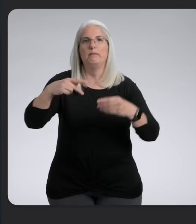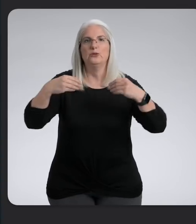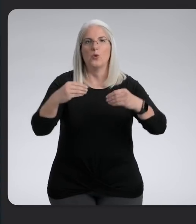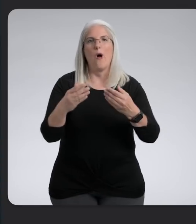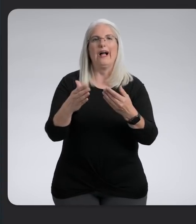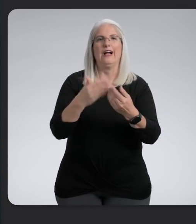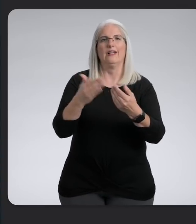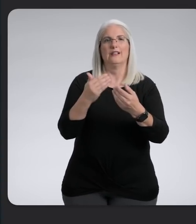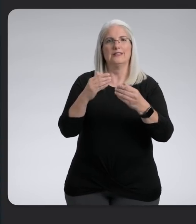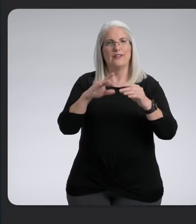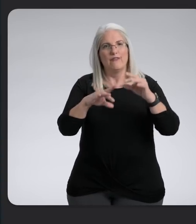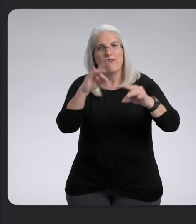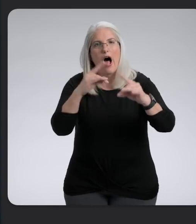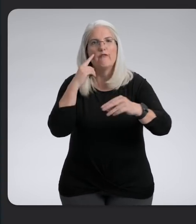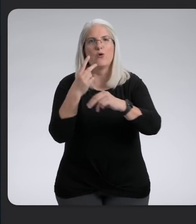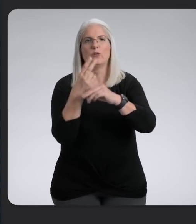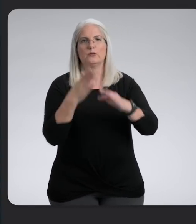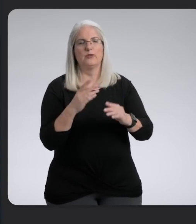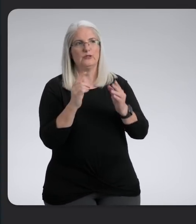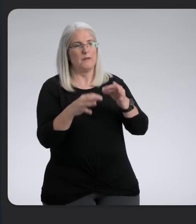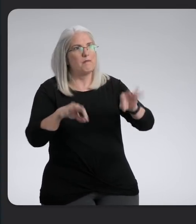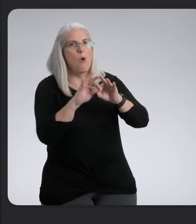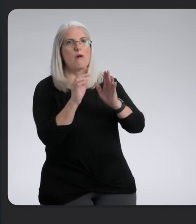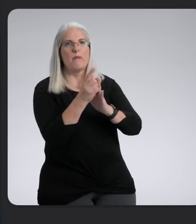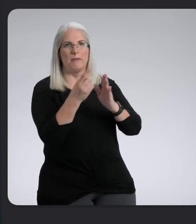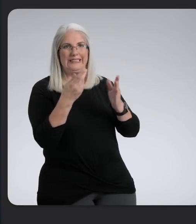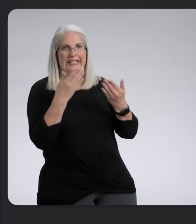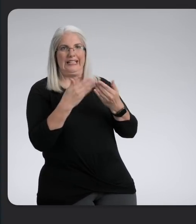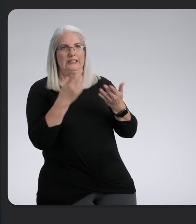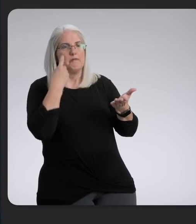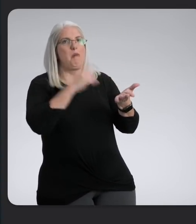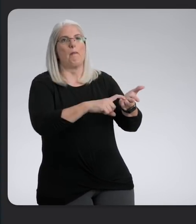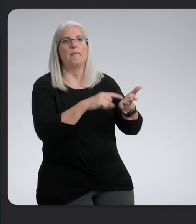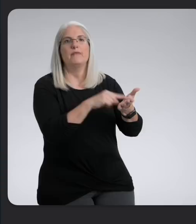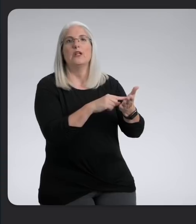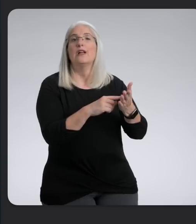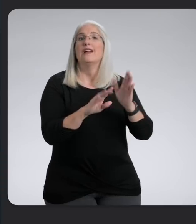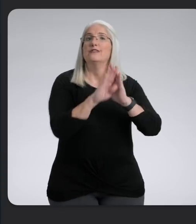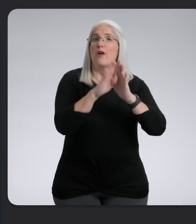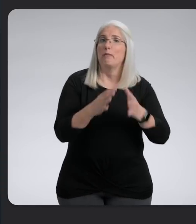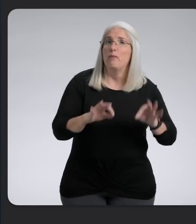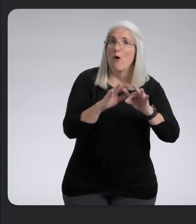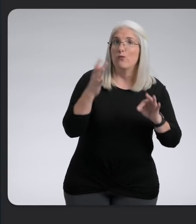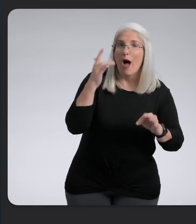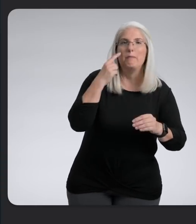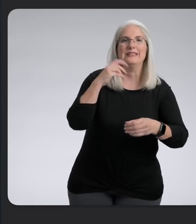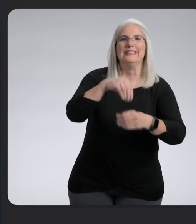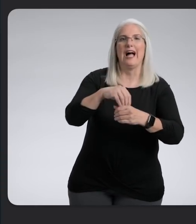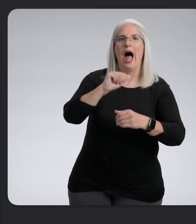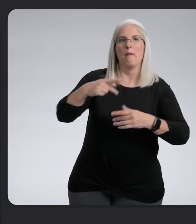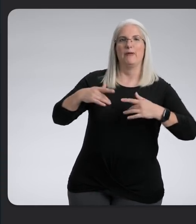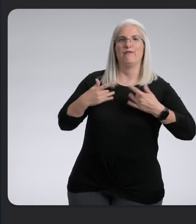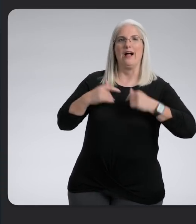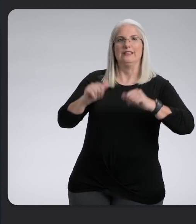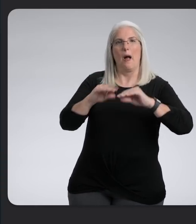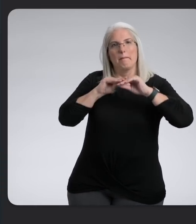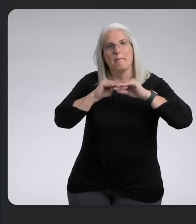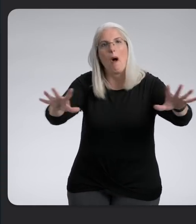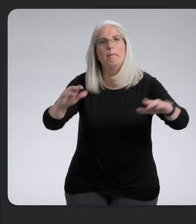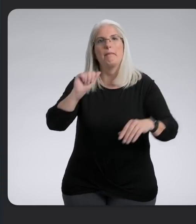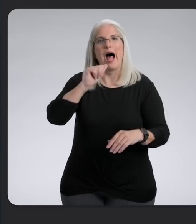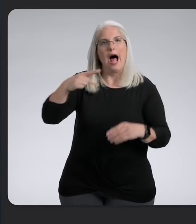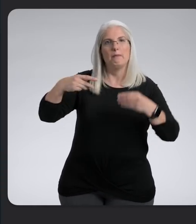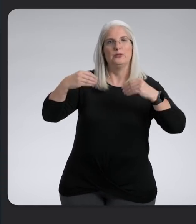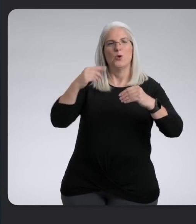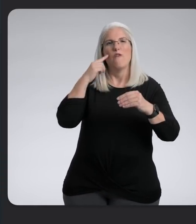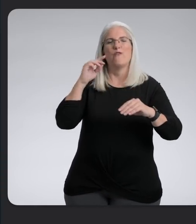And this is huge for developers. In-app events can be surfaced throughout the store to millions of users, whether they're brand new to the